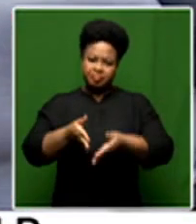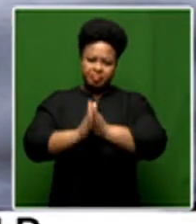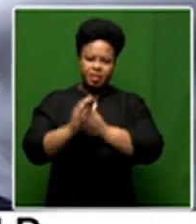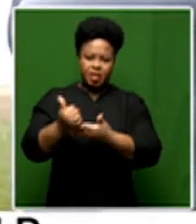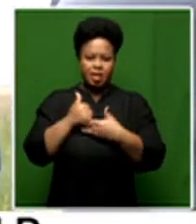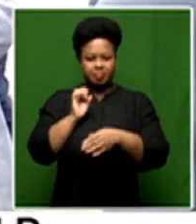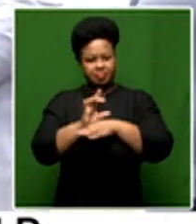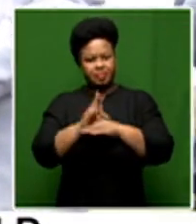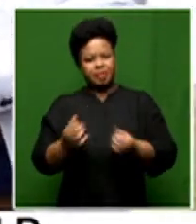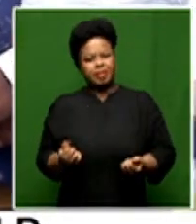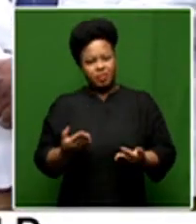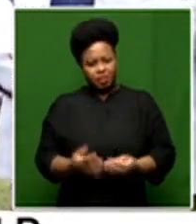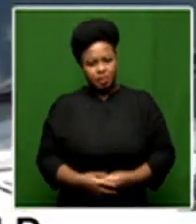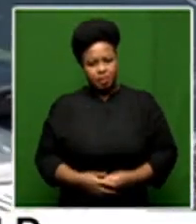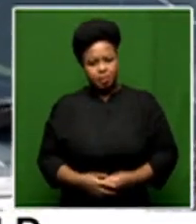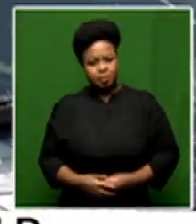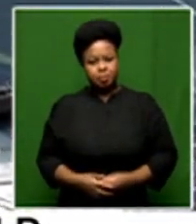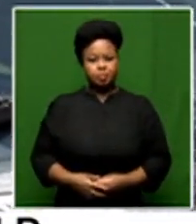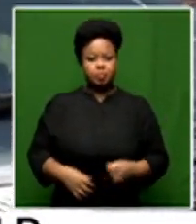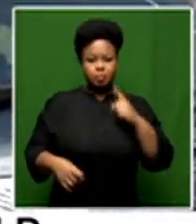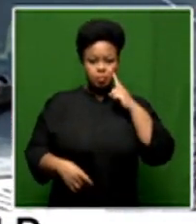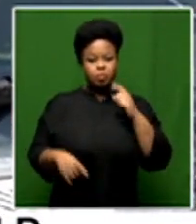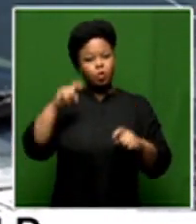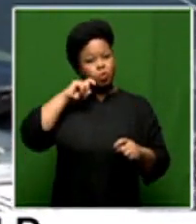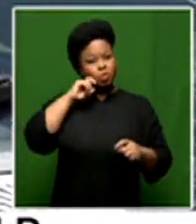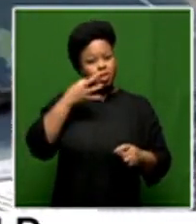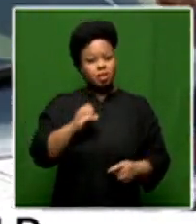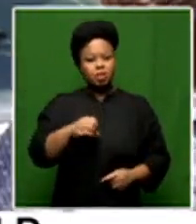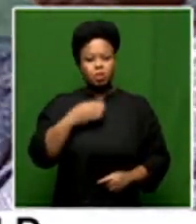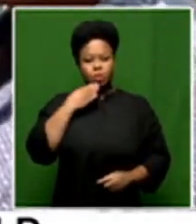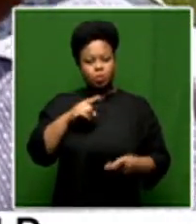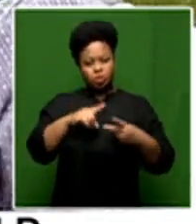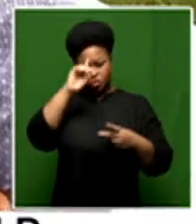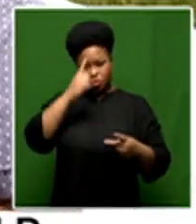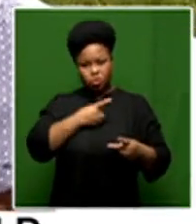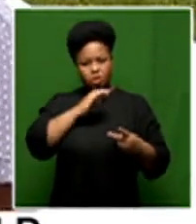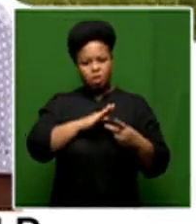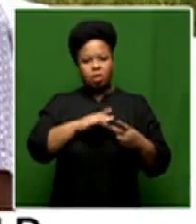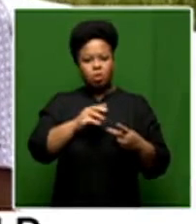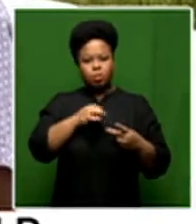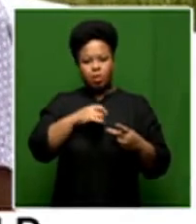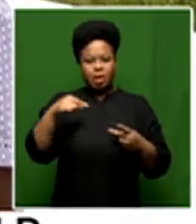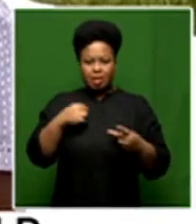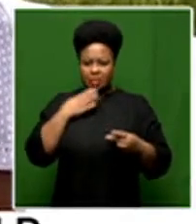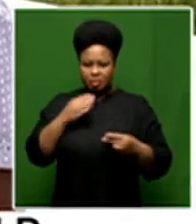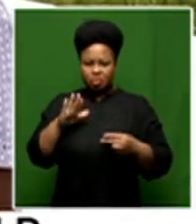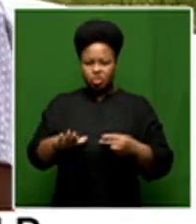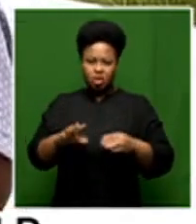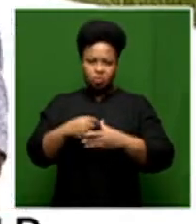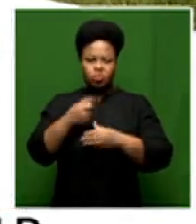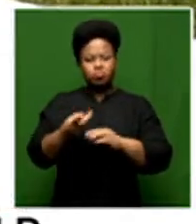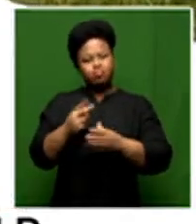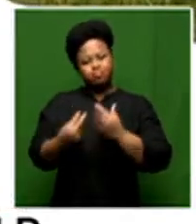assist with counseling services. 30-year-old Mudiehi Munyati's 6-year-old daughter Hopolang is amongst the deceased.